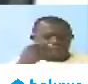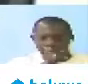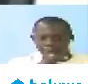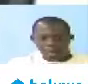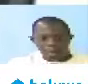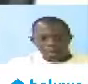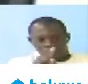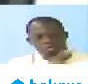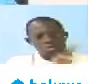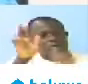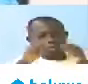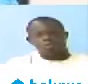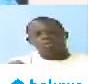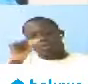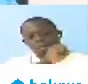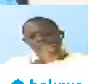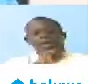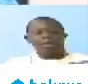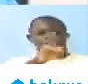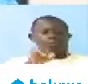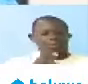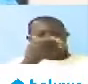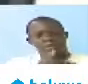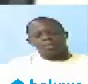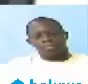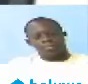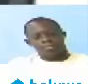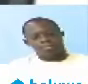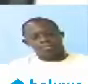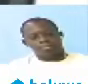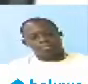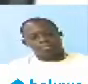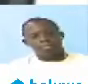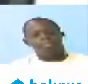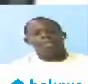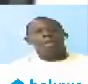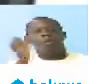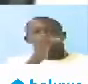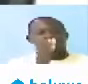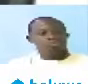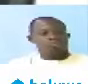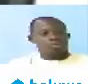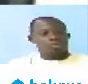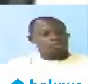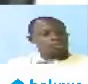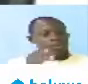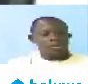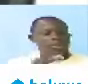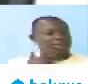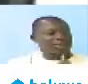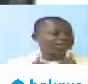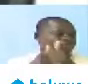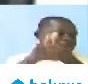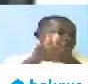until time Malakuma go time or Sanji Waroda. We didn't heed his words